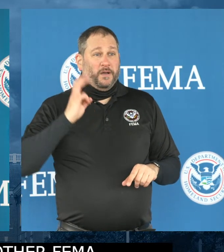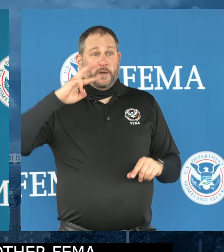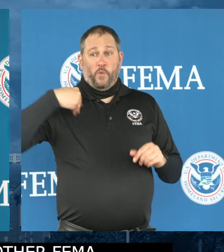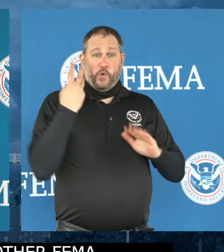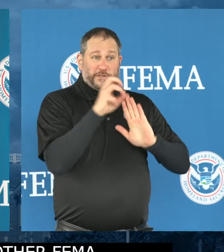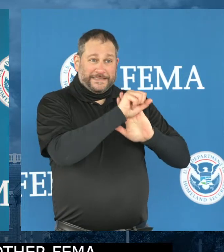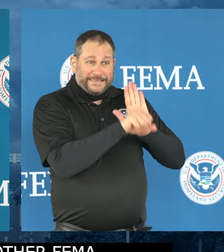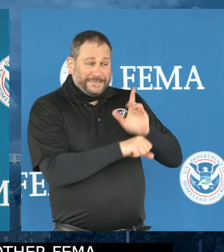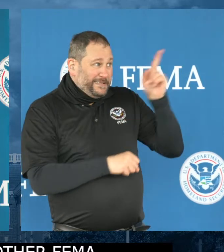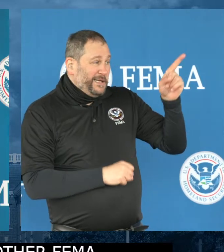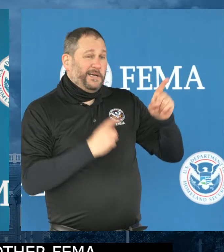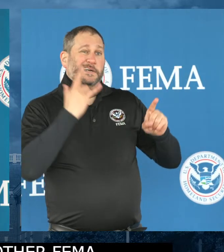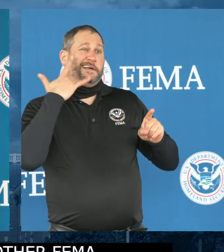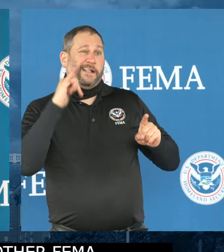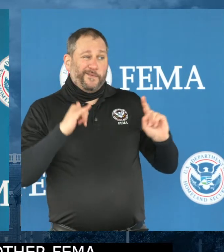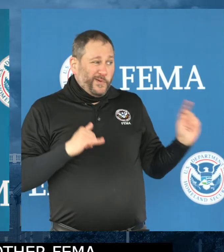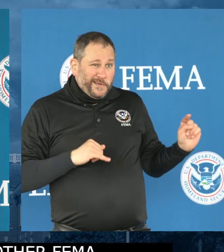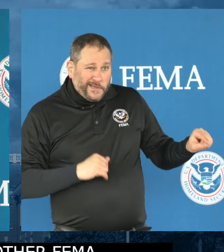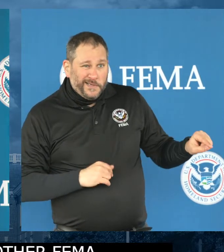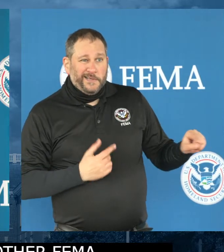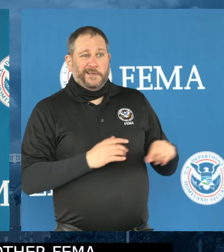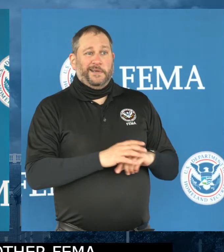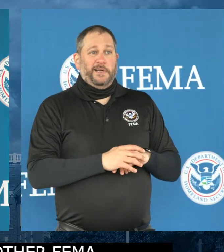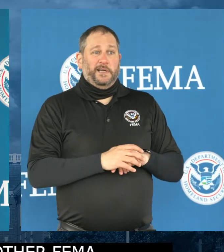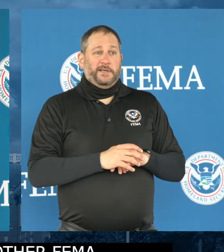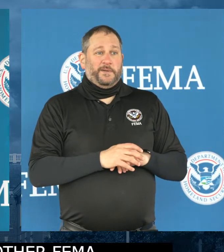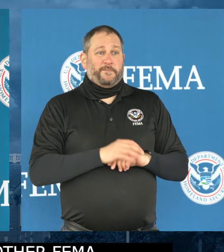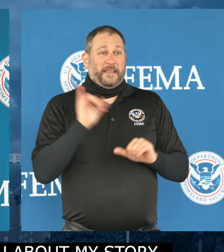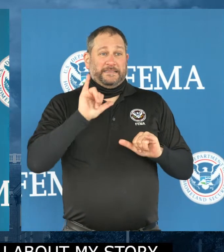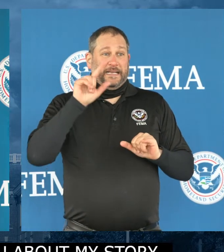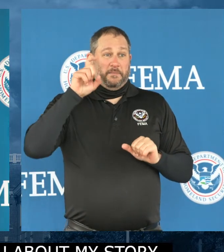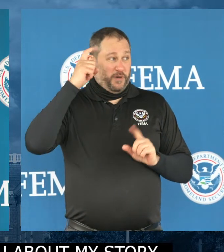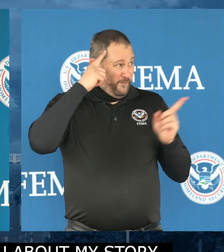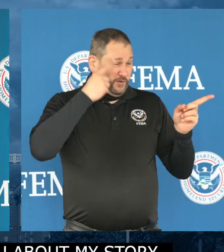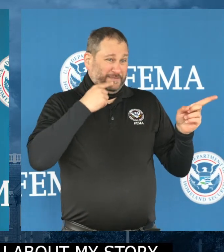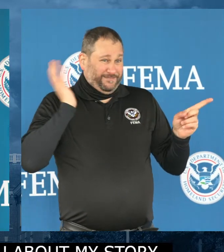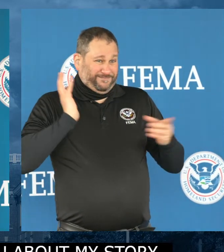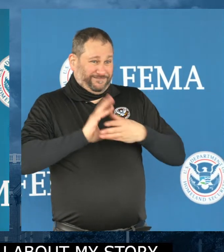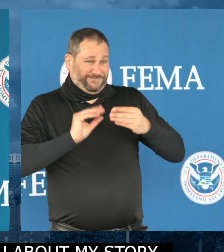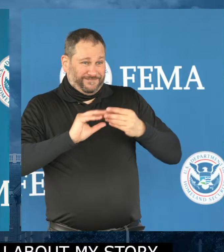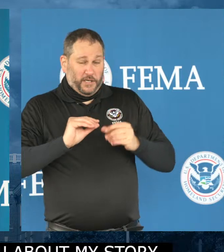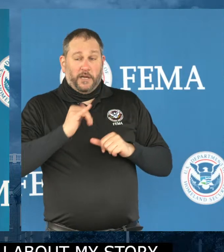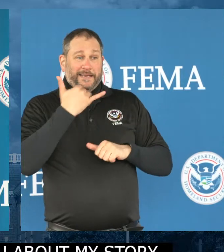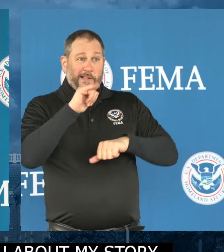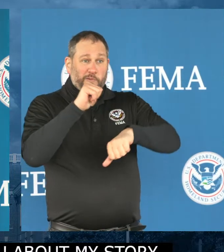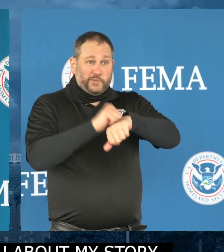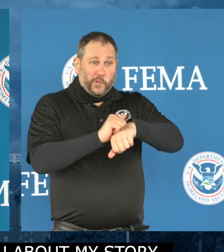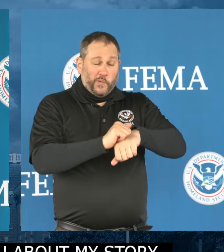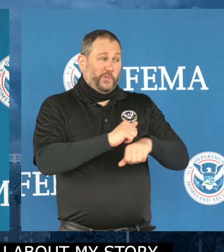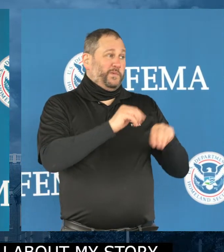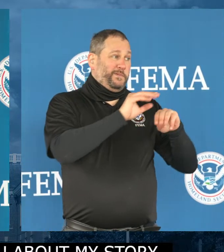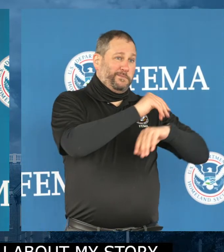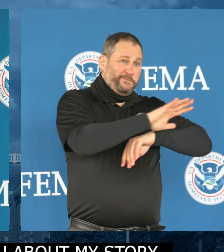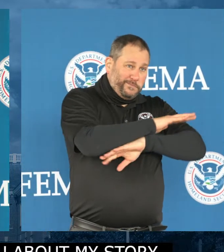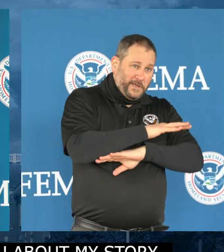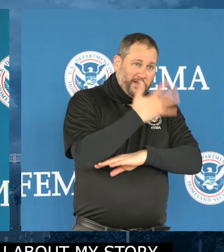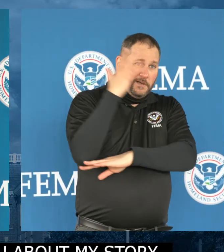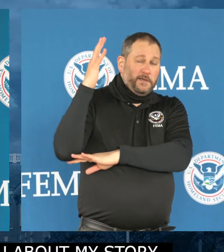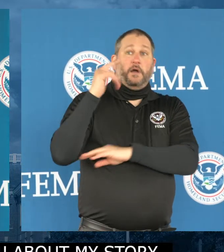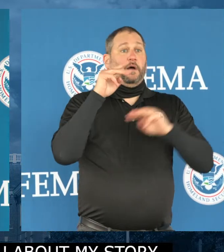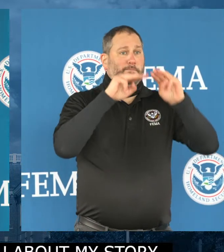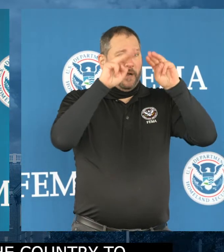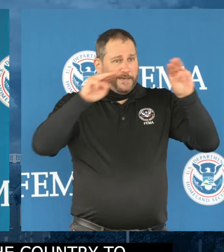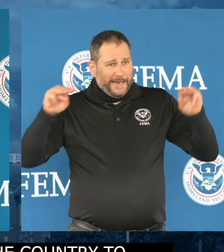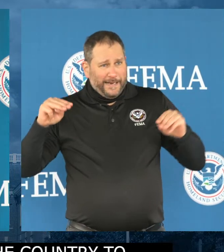from California. As the governor said, Yellowstone and Montana. I brought